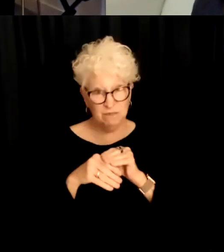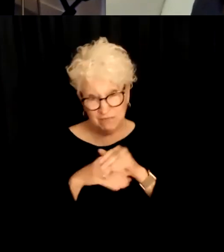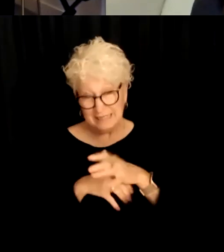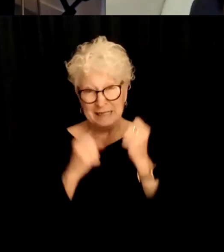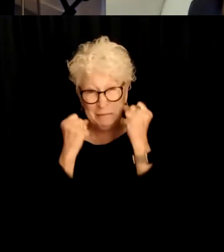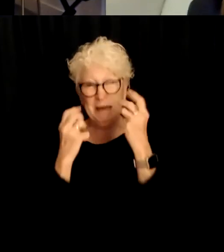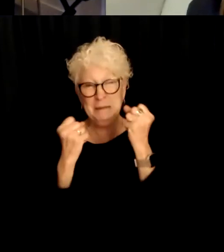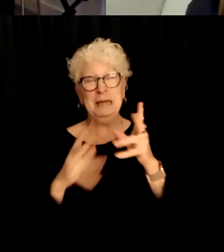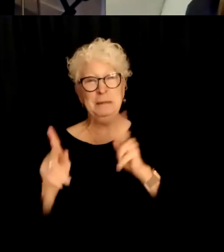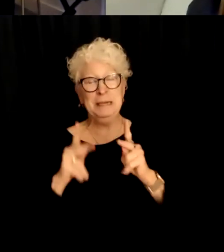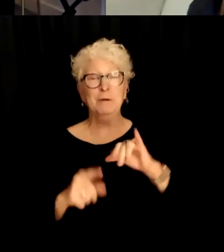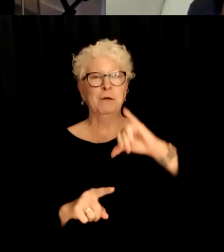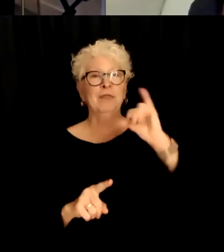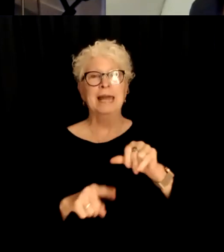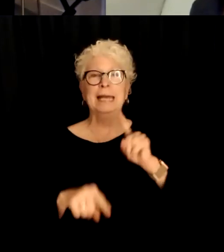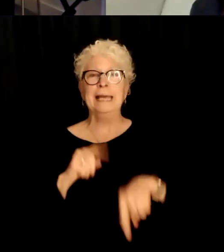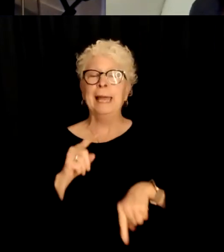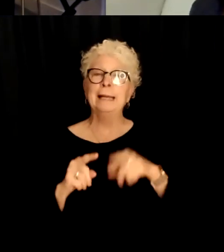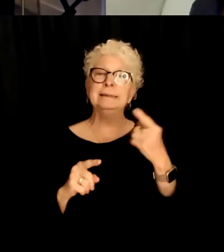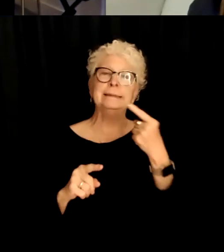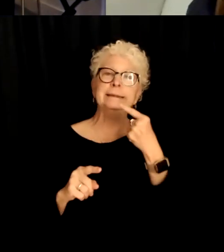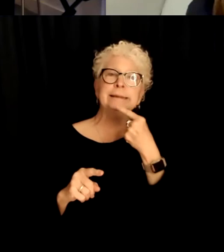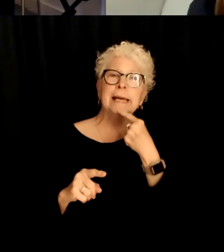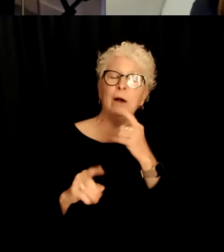Yeah. And I think, but it comes back to this idea of,